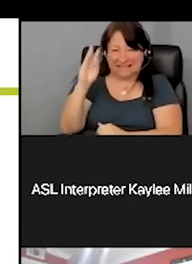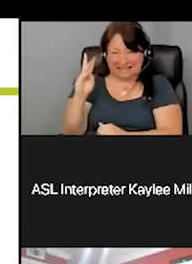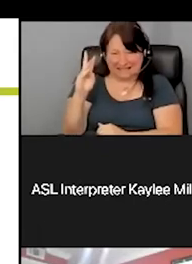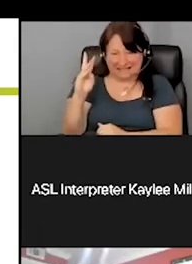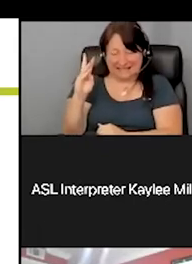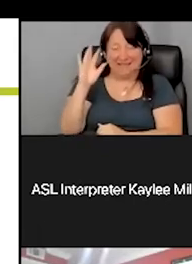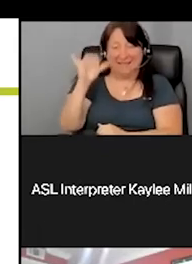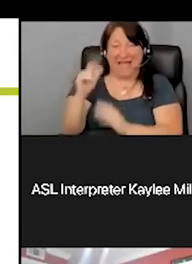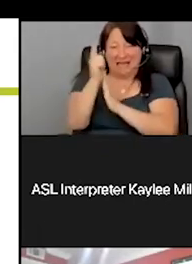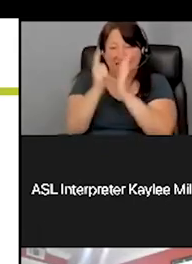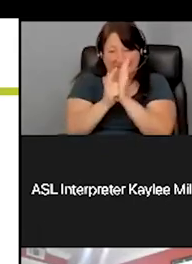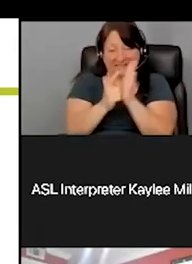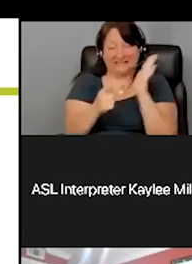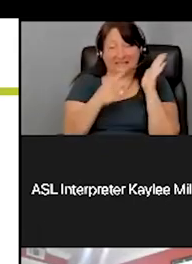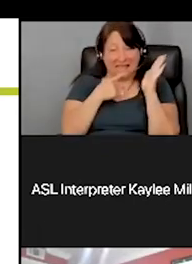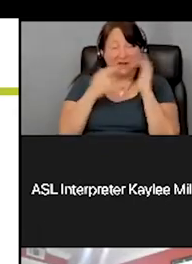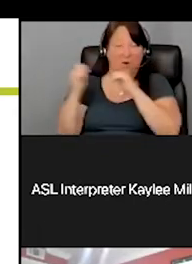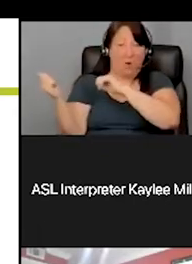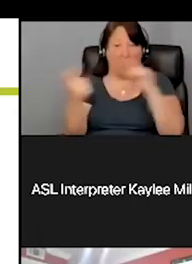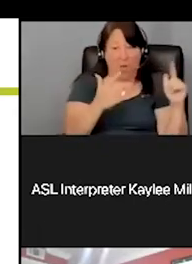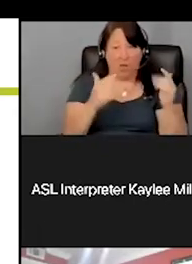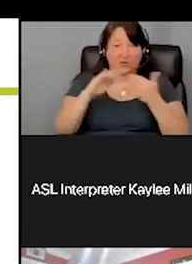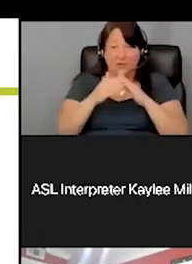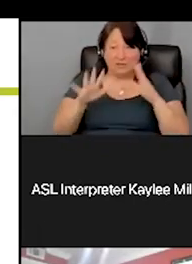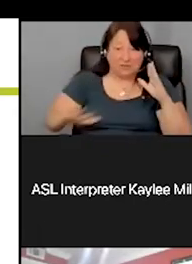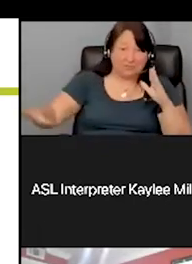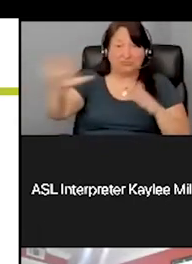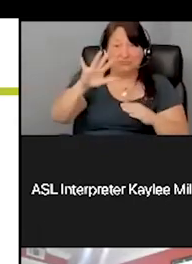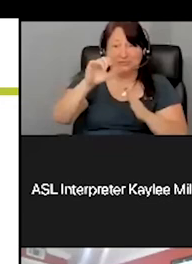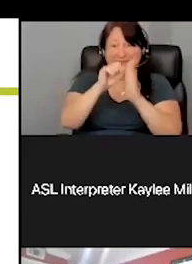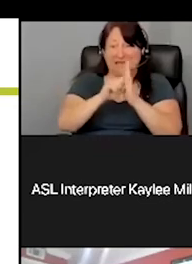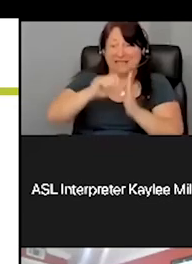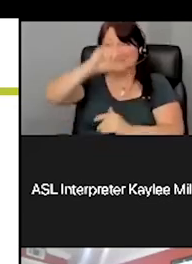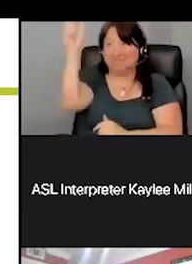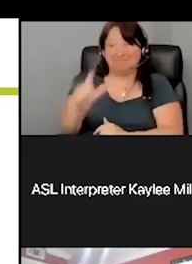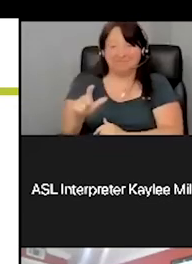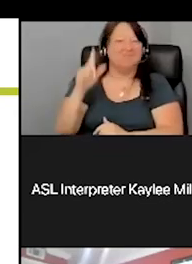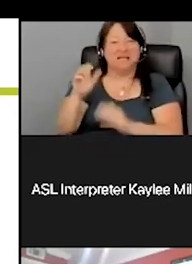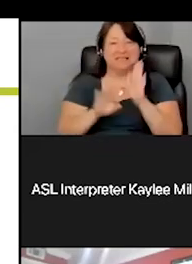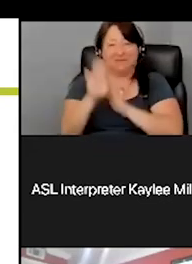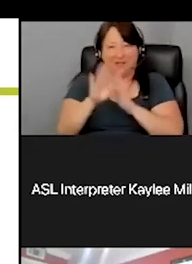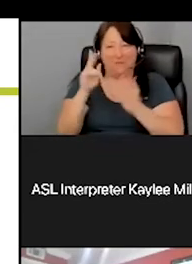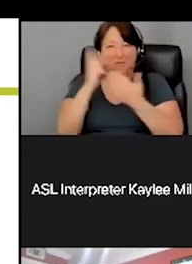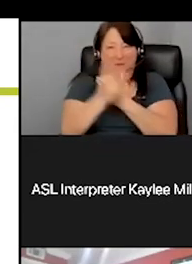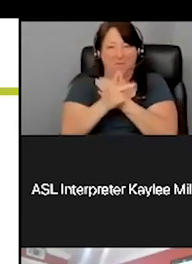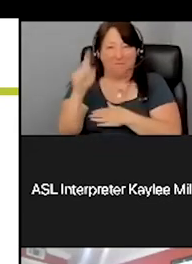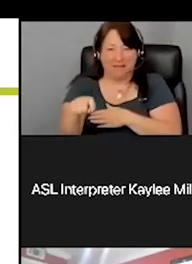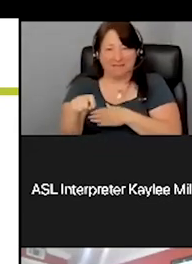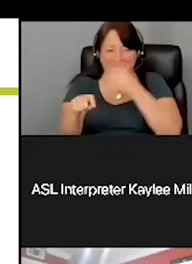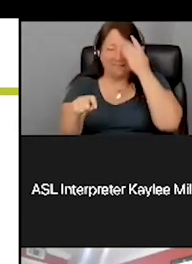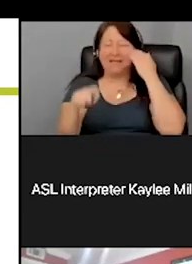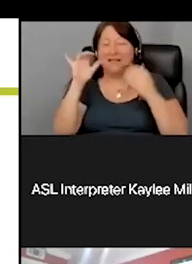legislation basically said that all communities across the state had to develop a program. It got updated